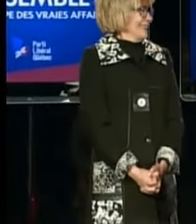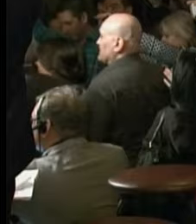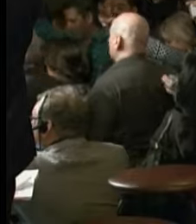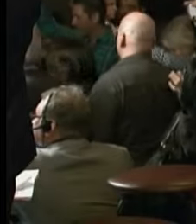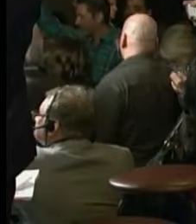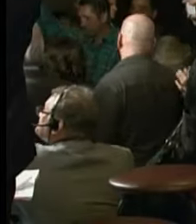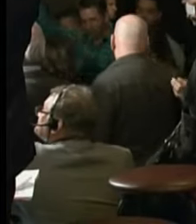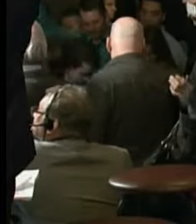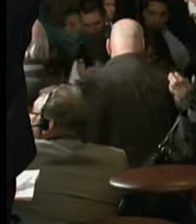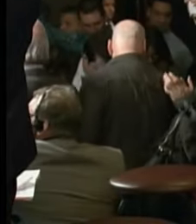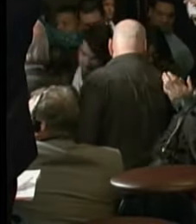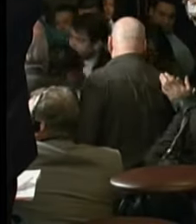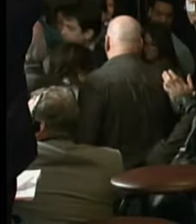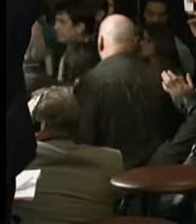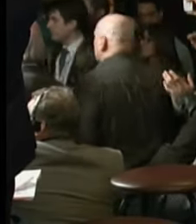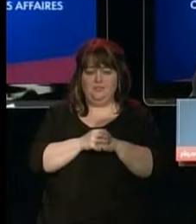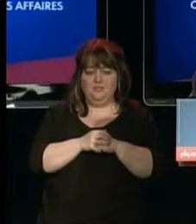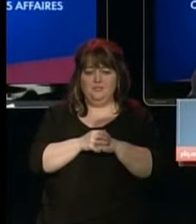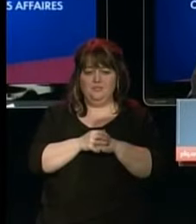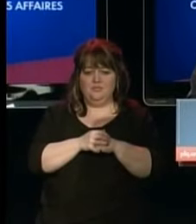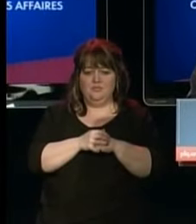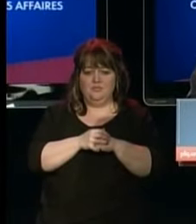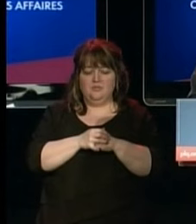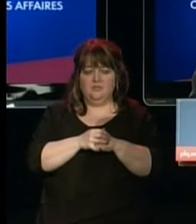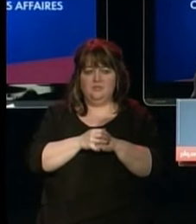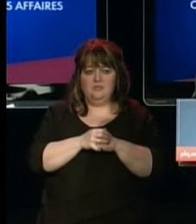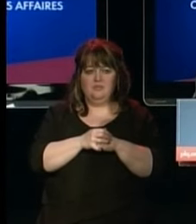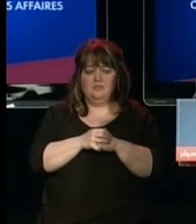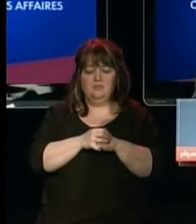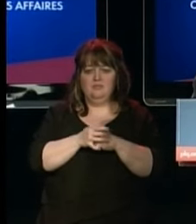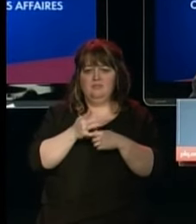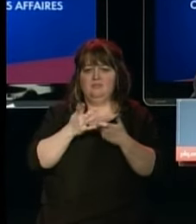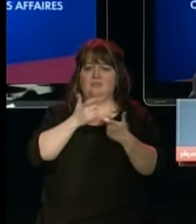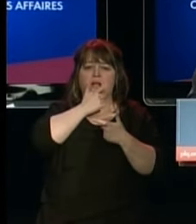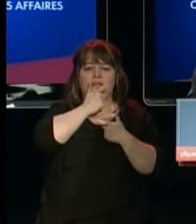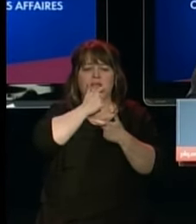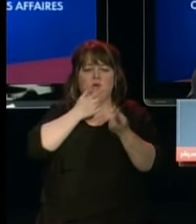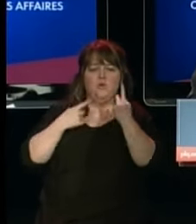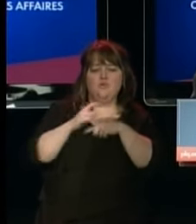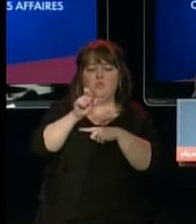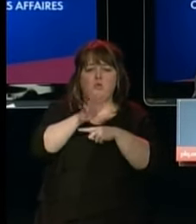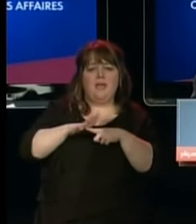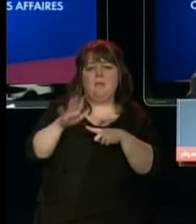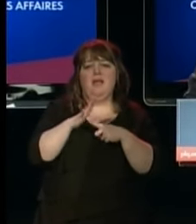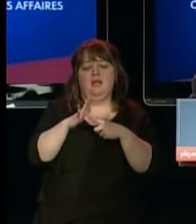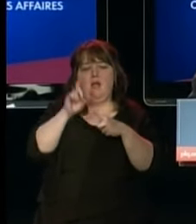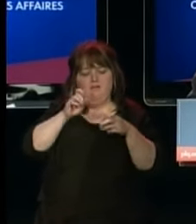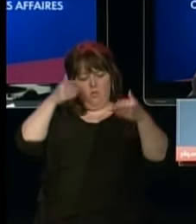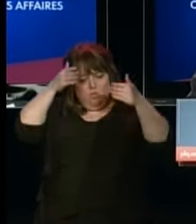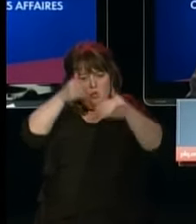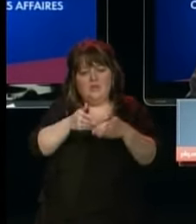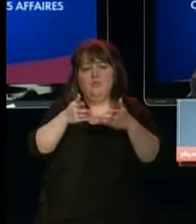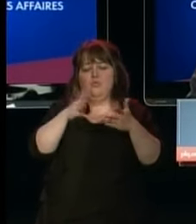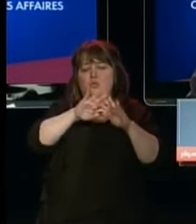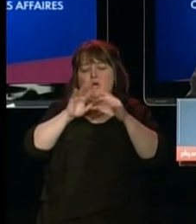The Liberal leader is set to become the province's prime minister. We are all Quebecers. We should all focus on what